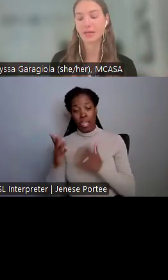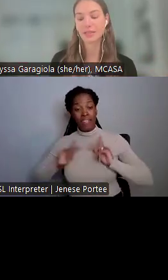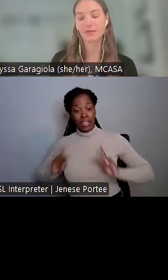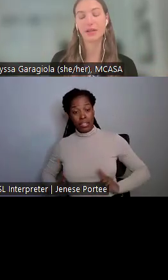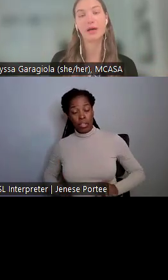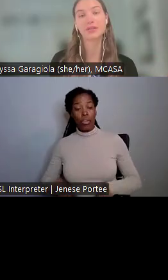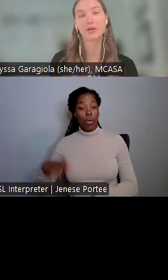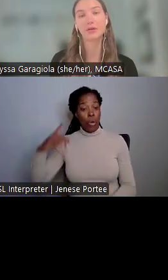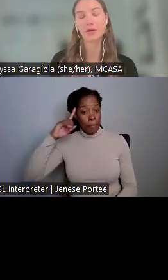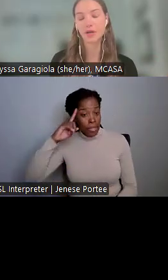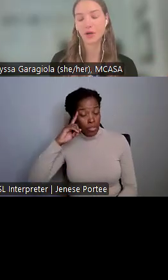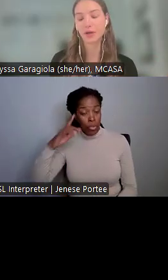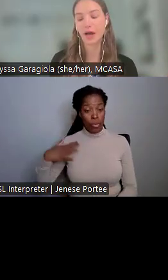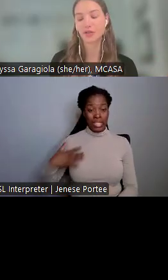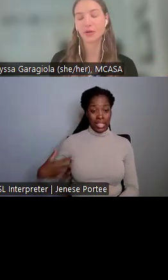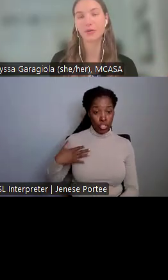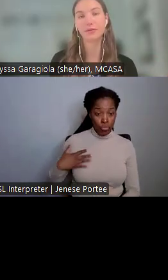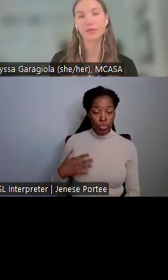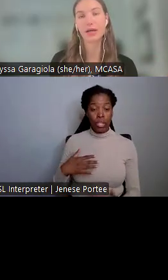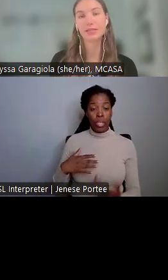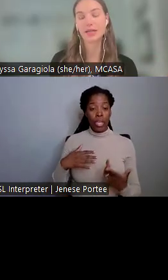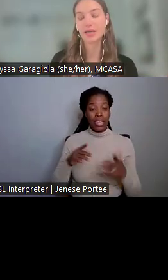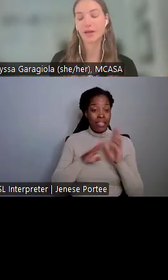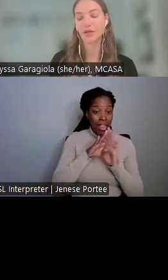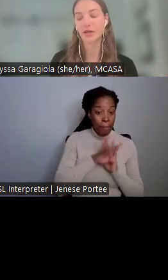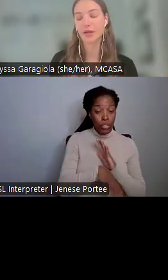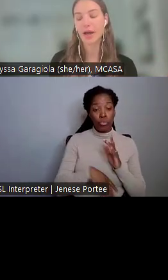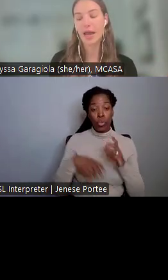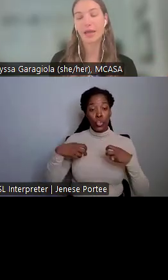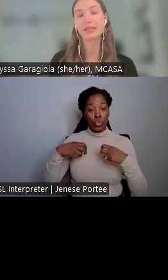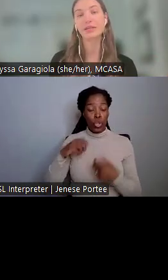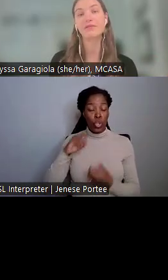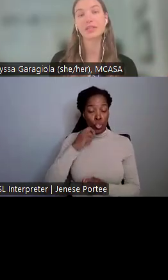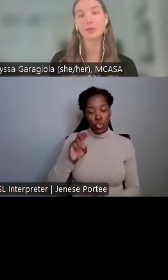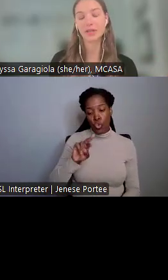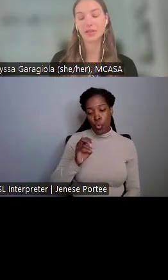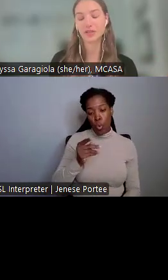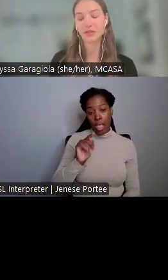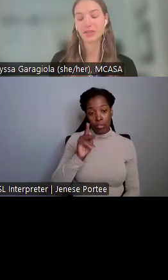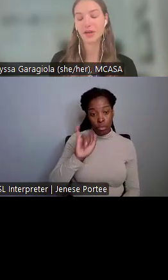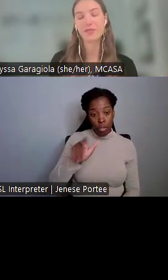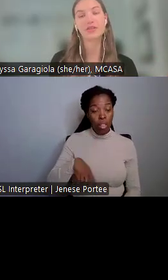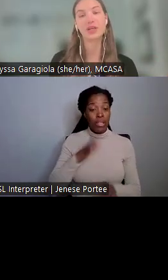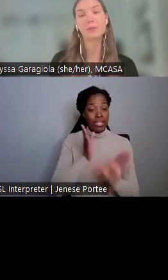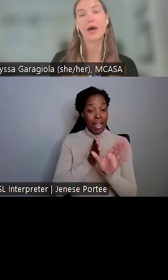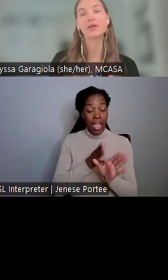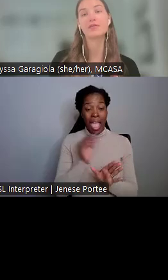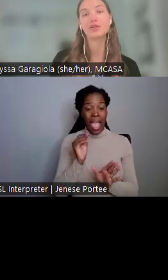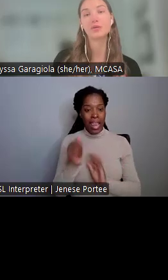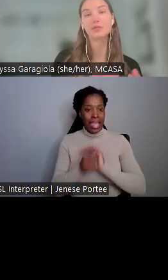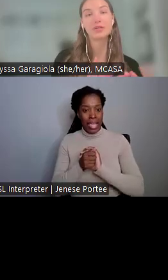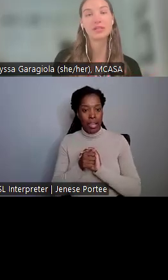cognitive, developmental, neurological, psychiatric, and invisible conditions that shape